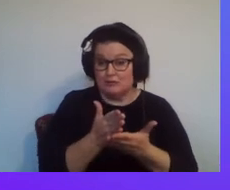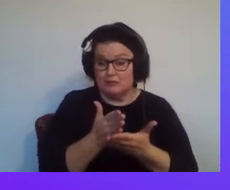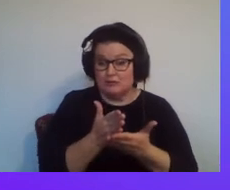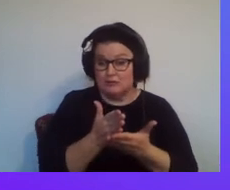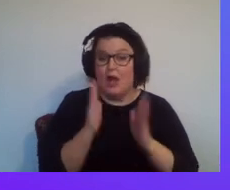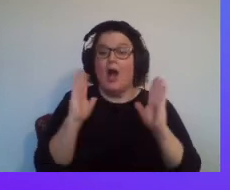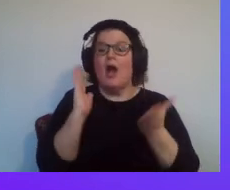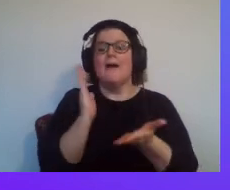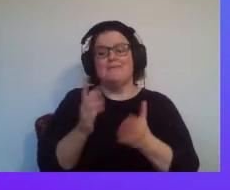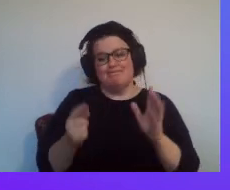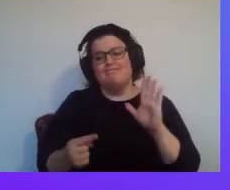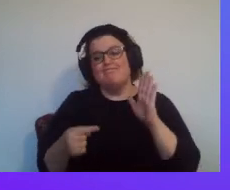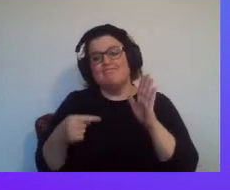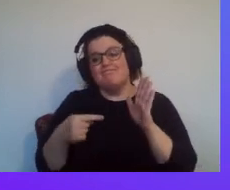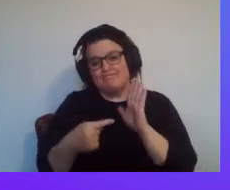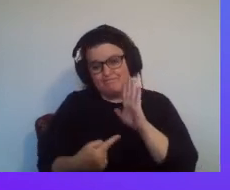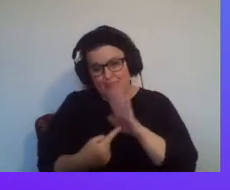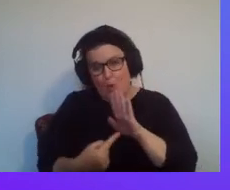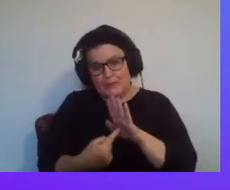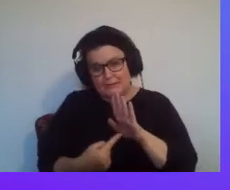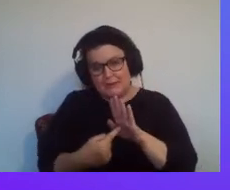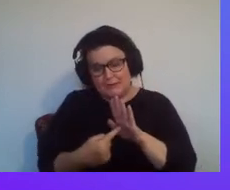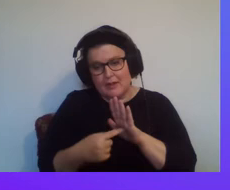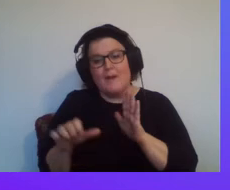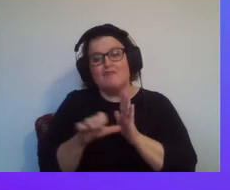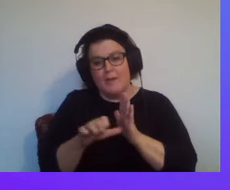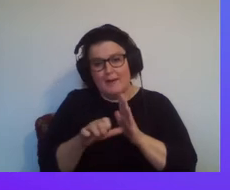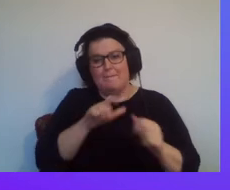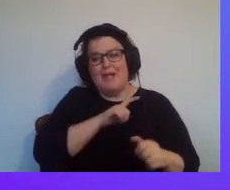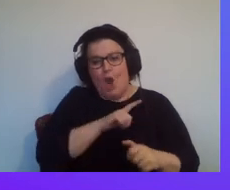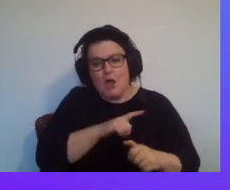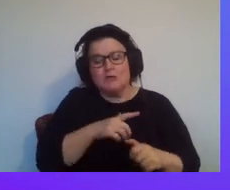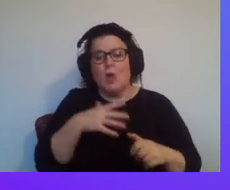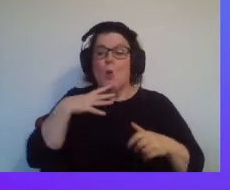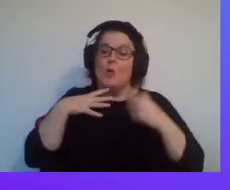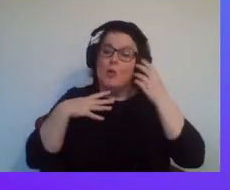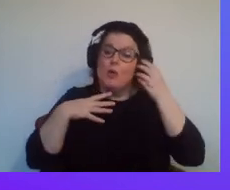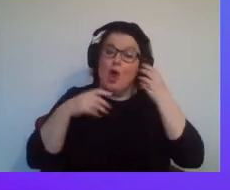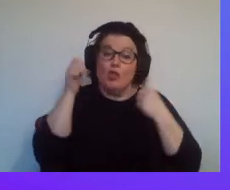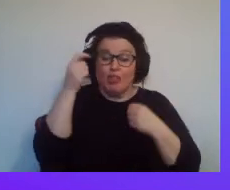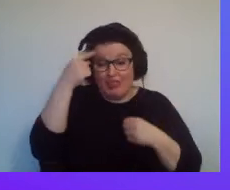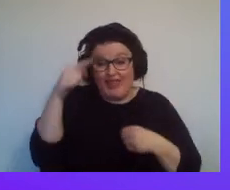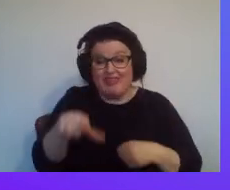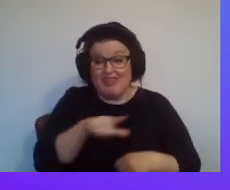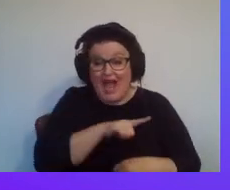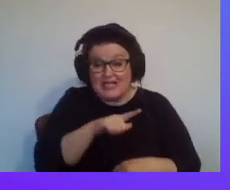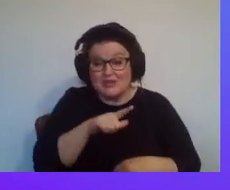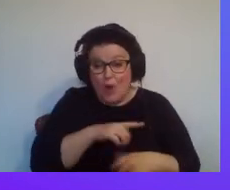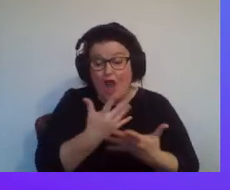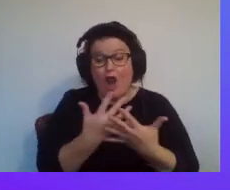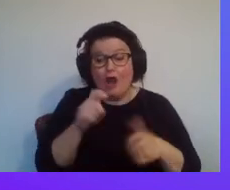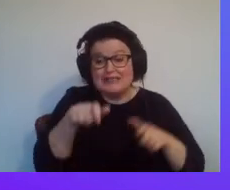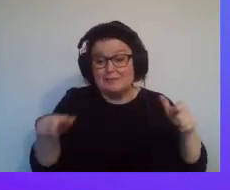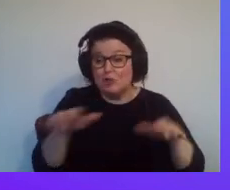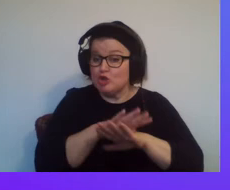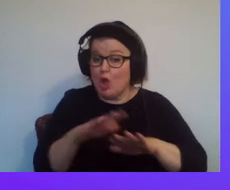Asian and minority ethnic communities taking up this vaccine. And I'm not going to shy away from that at all, Eddie, you know that. But what